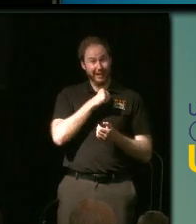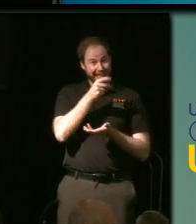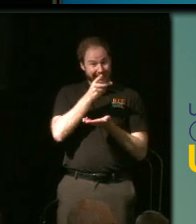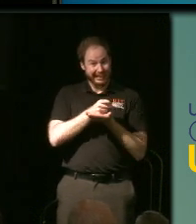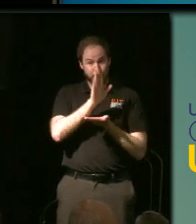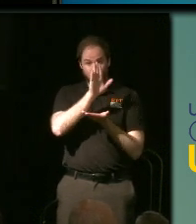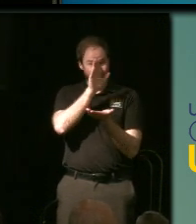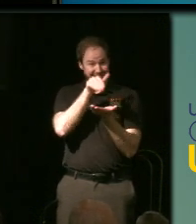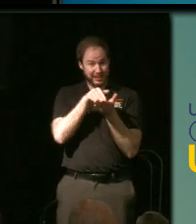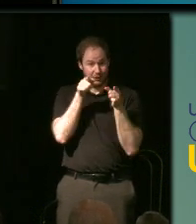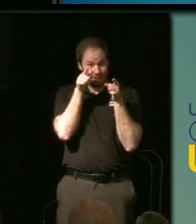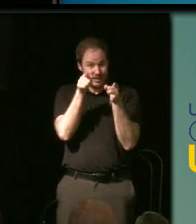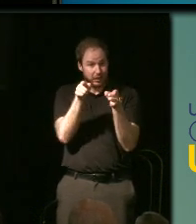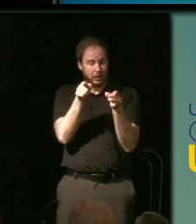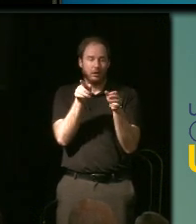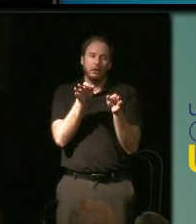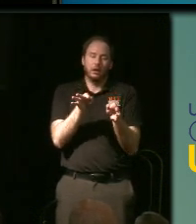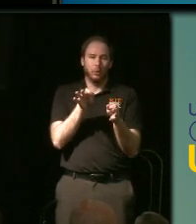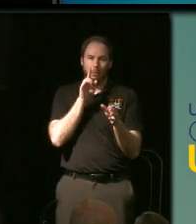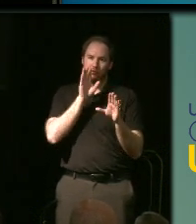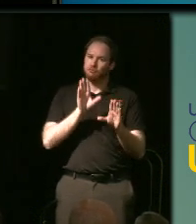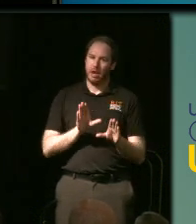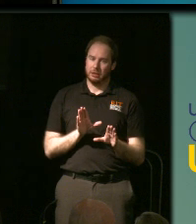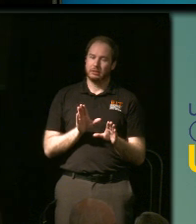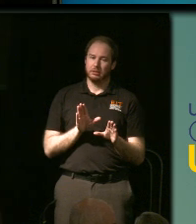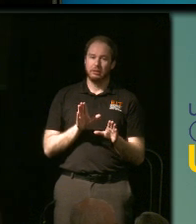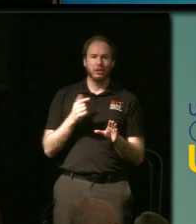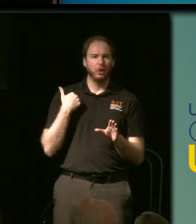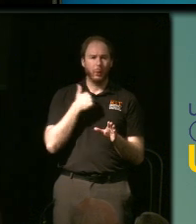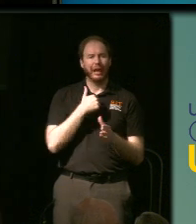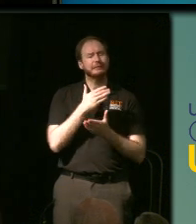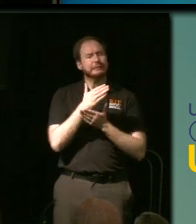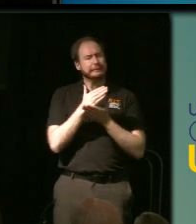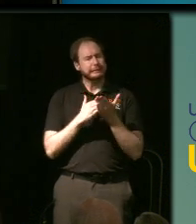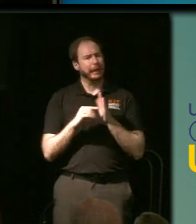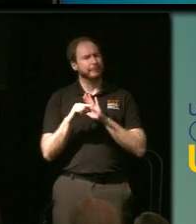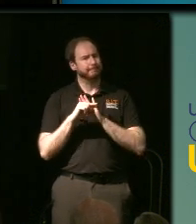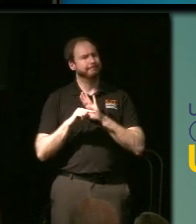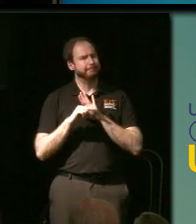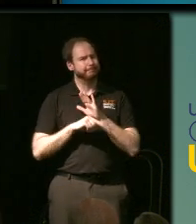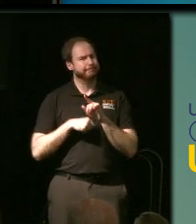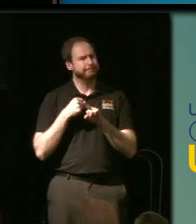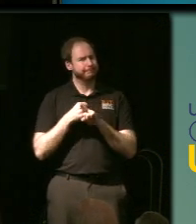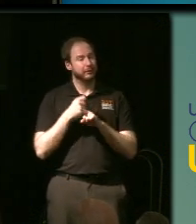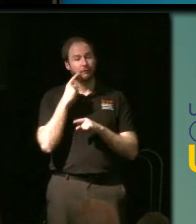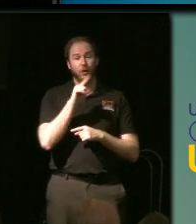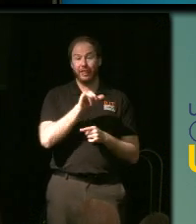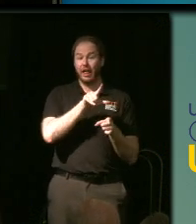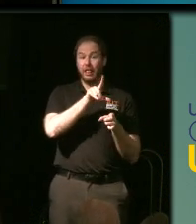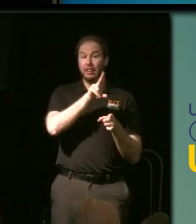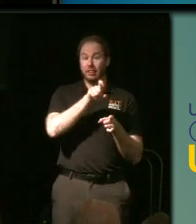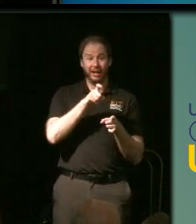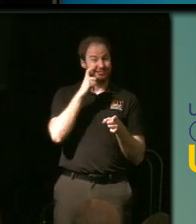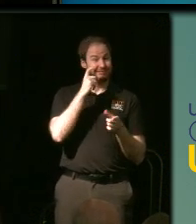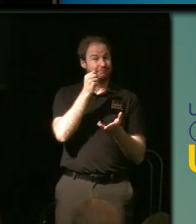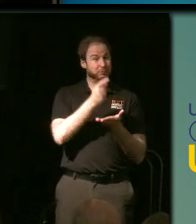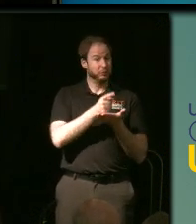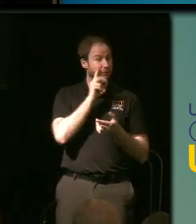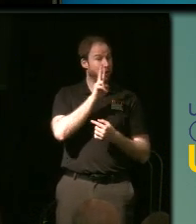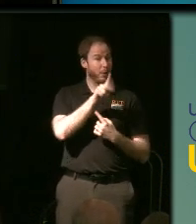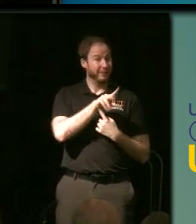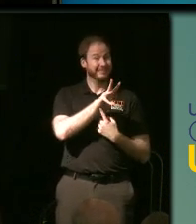really terrific. And there's possible adverse outcomes. Luxturna, the treatment for